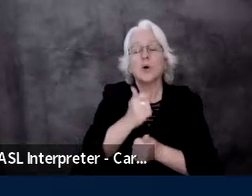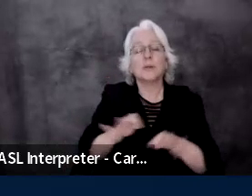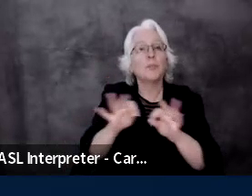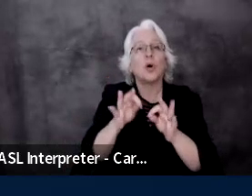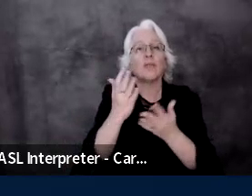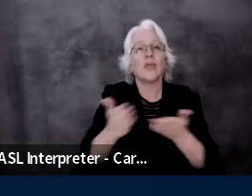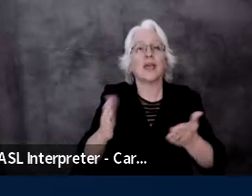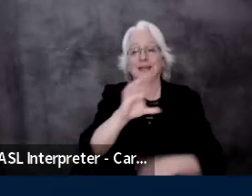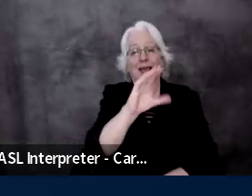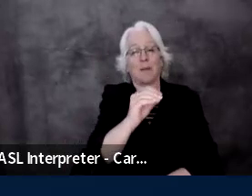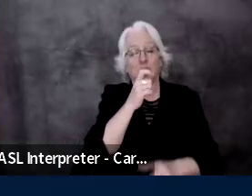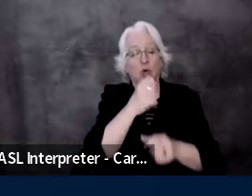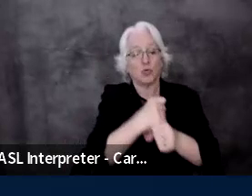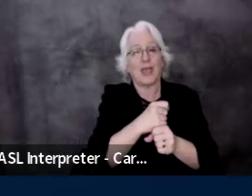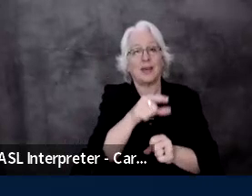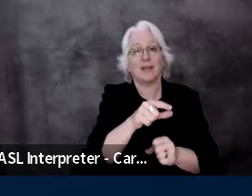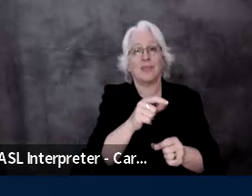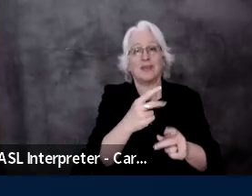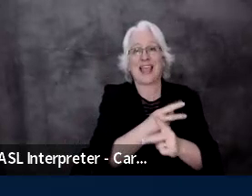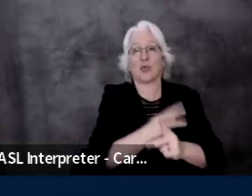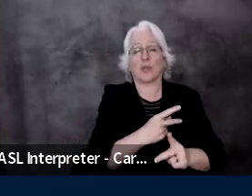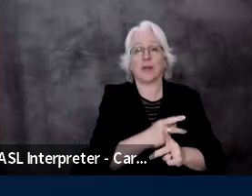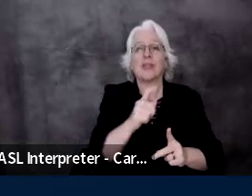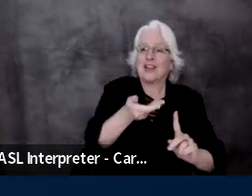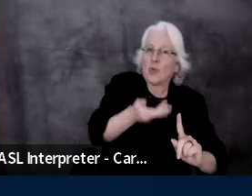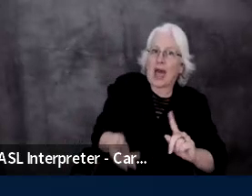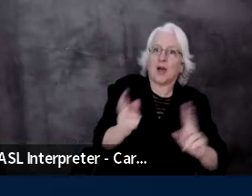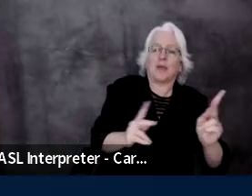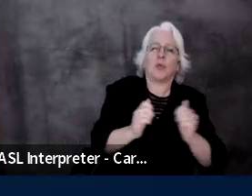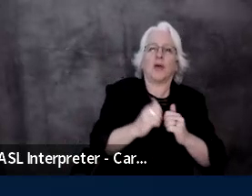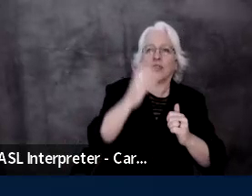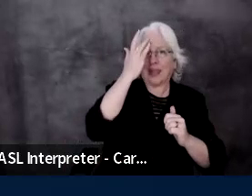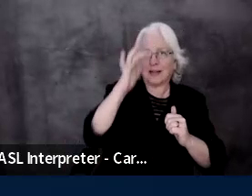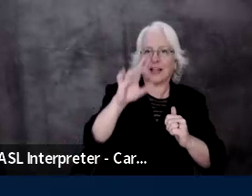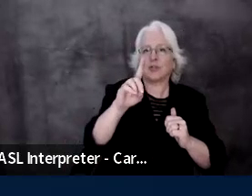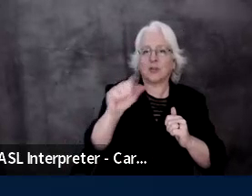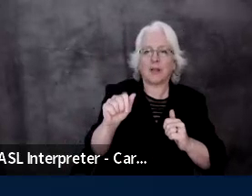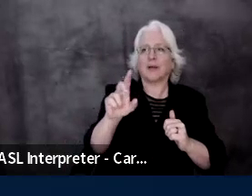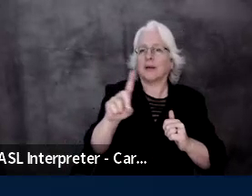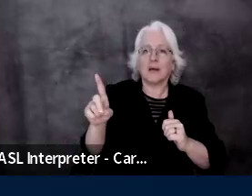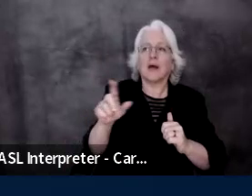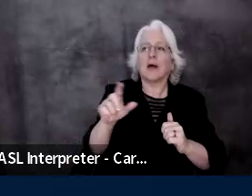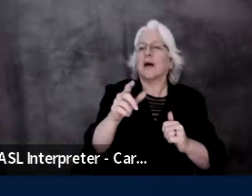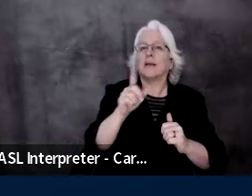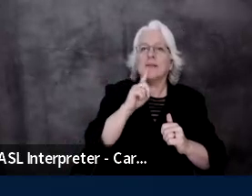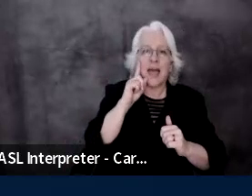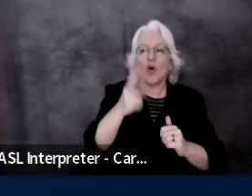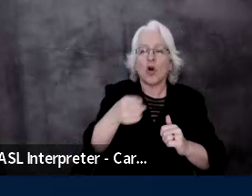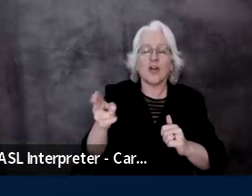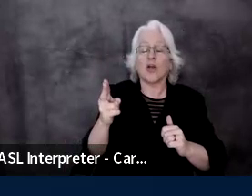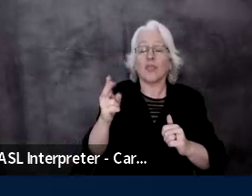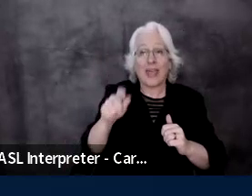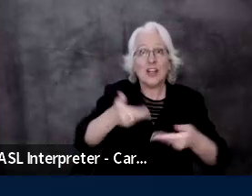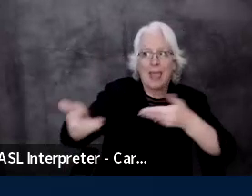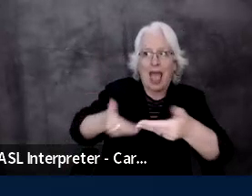the algorithms, they need to hire people with intellectual developmental disabilities, other disabilities, deaf, hard of hearing. They need to be hired. The best